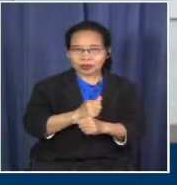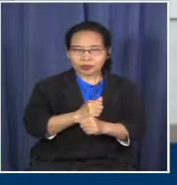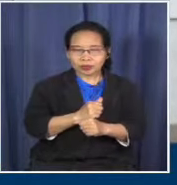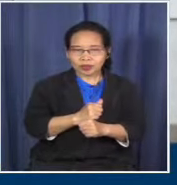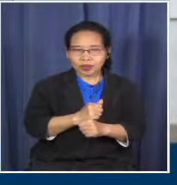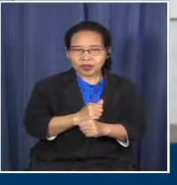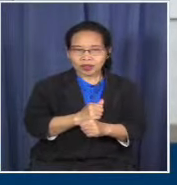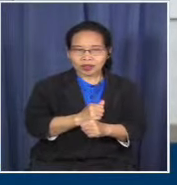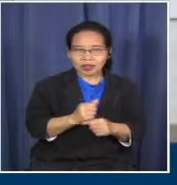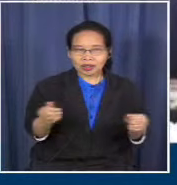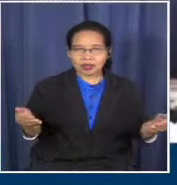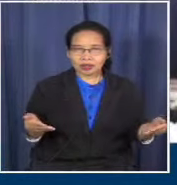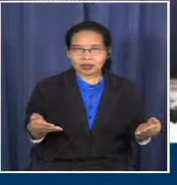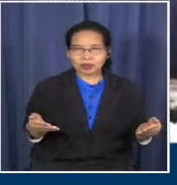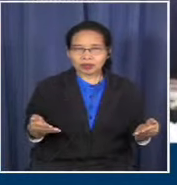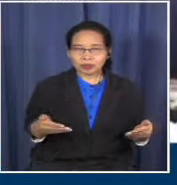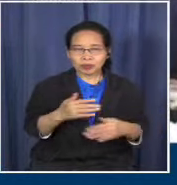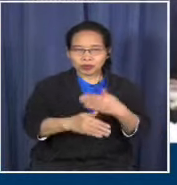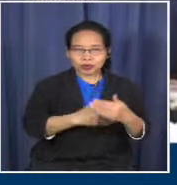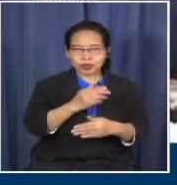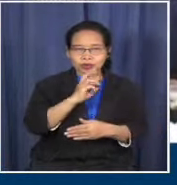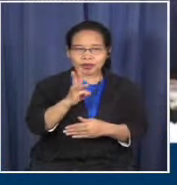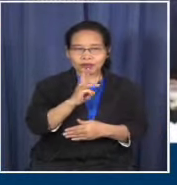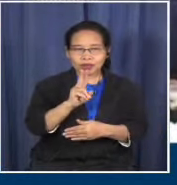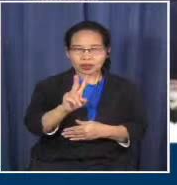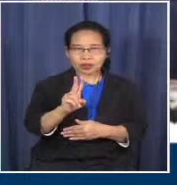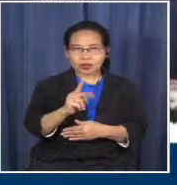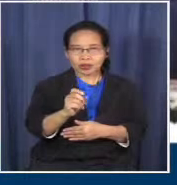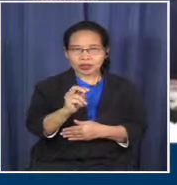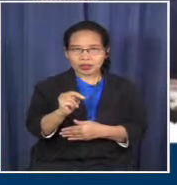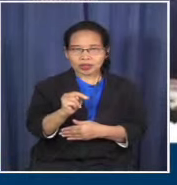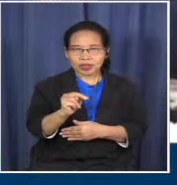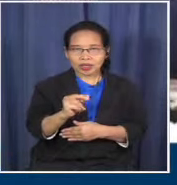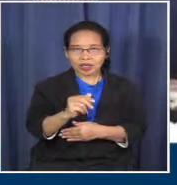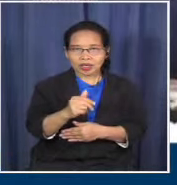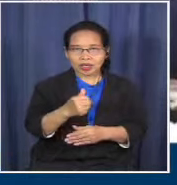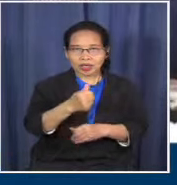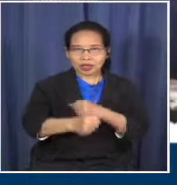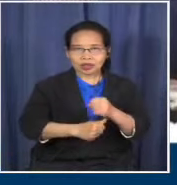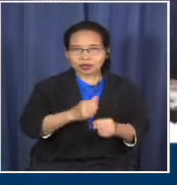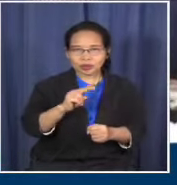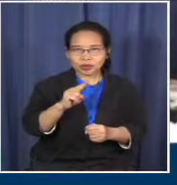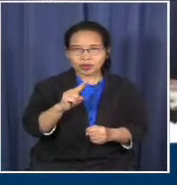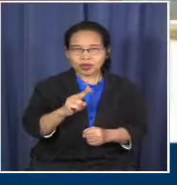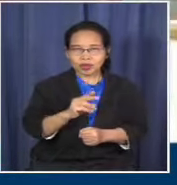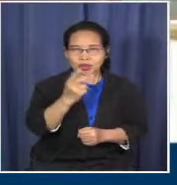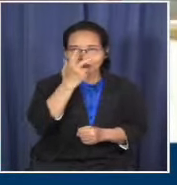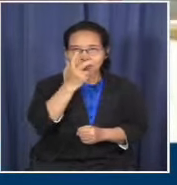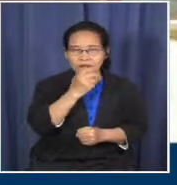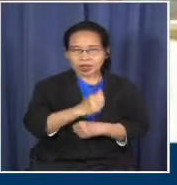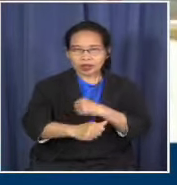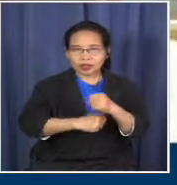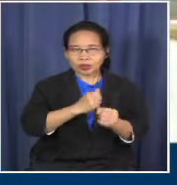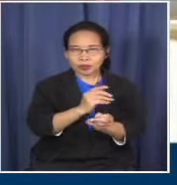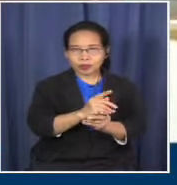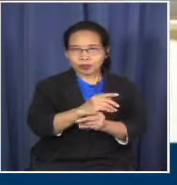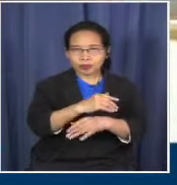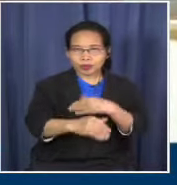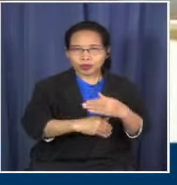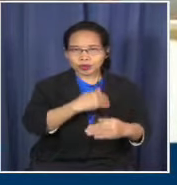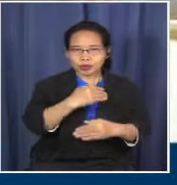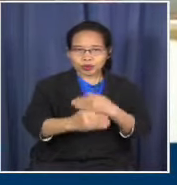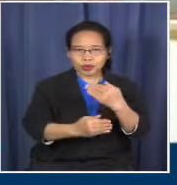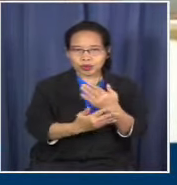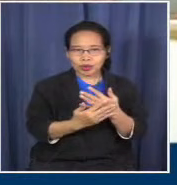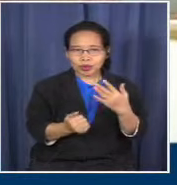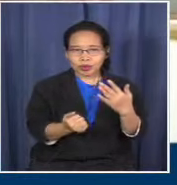two hydrogen atoms and one oxygen atom, you will produce water. Combine two hydrogen atoms with two